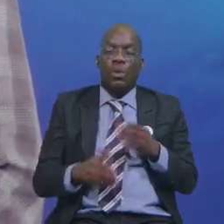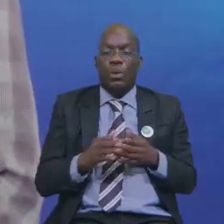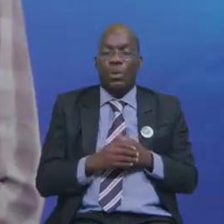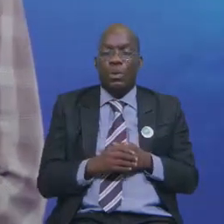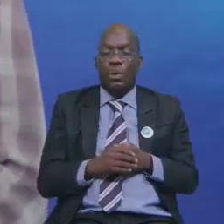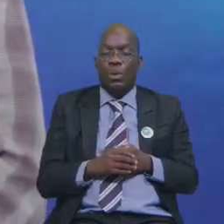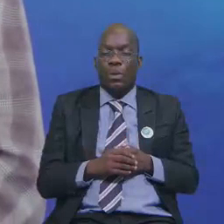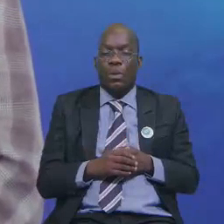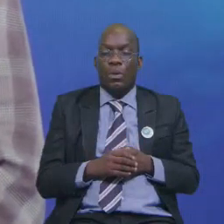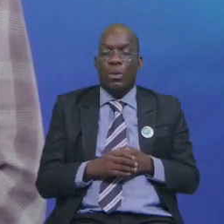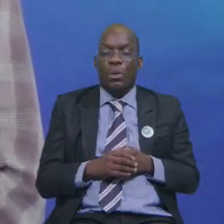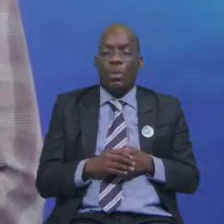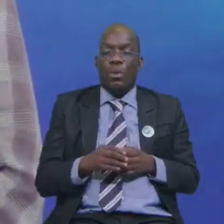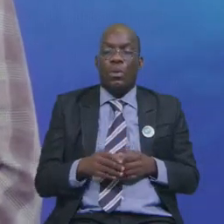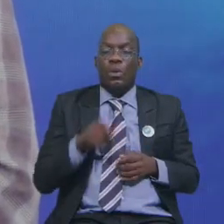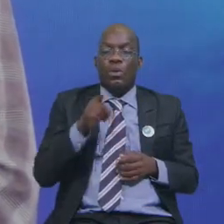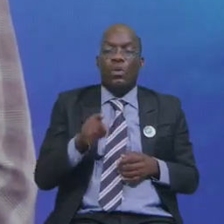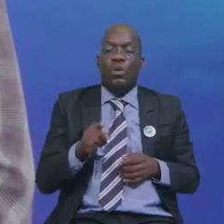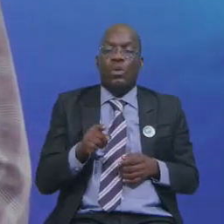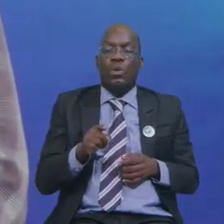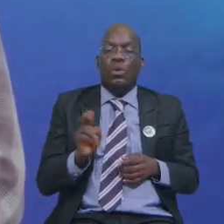You maximize